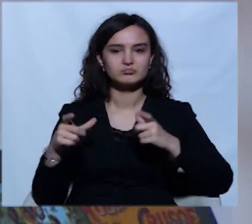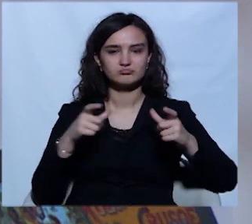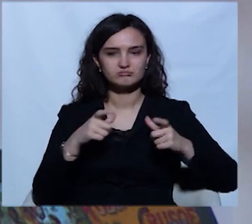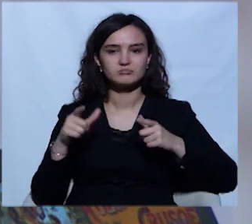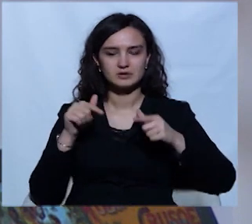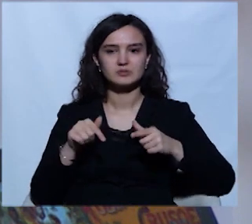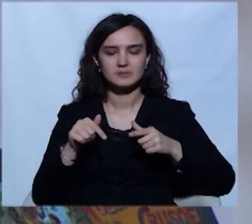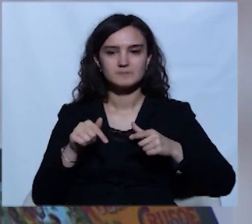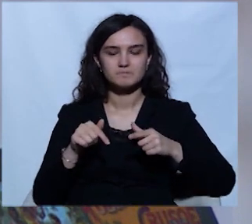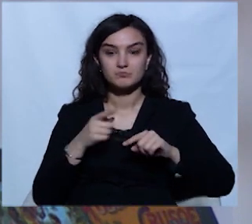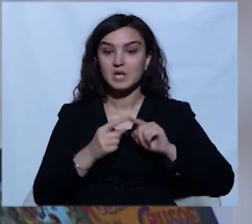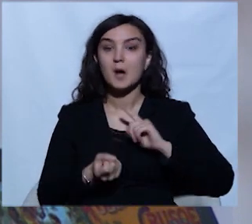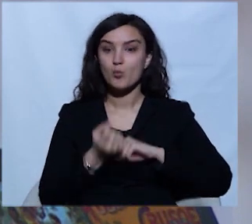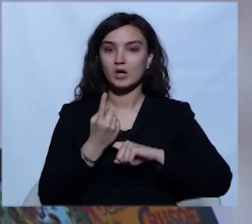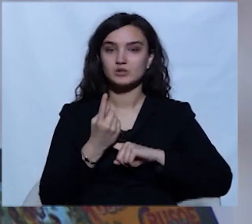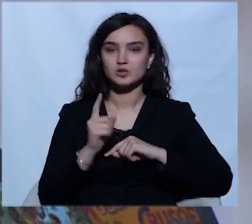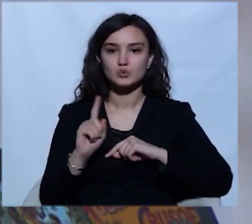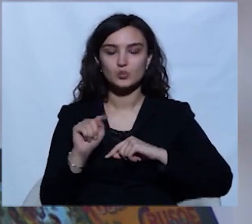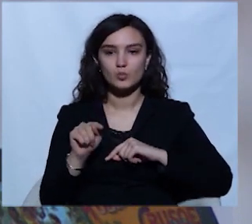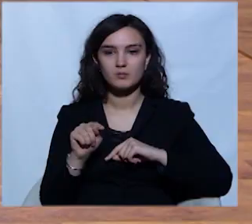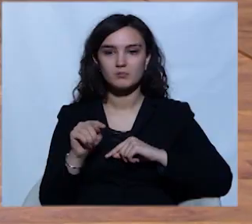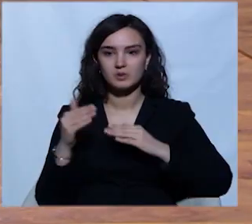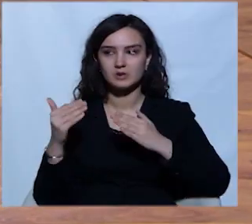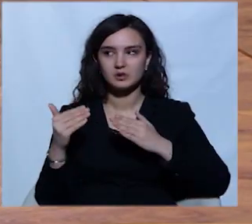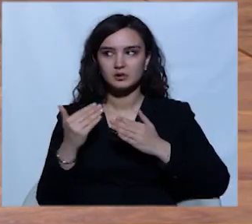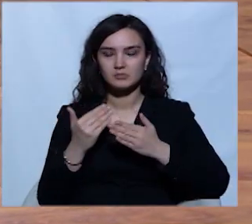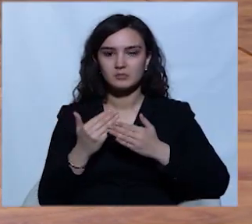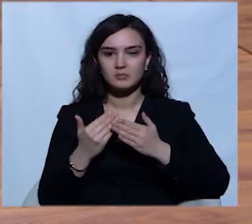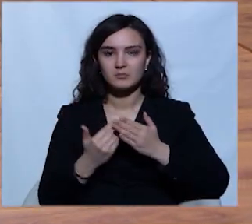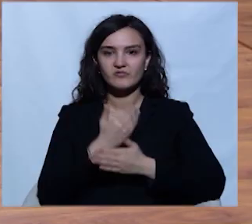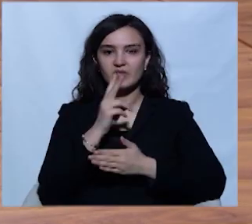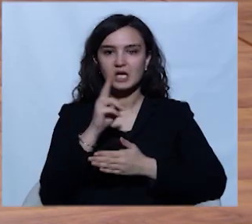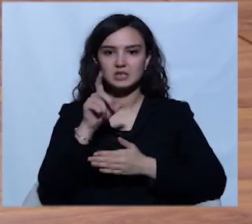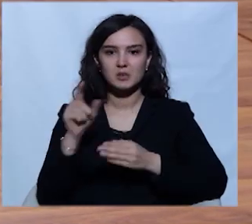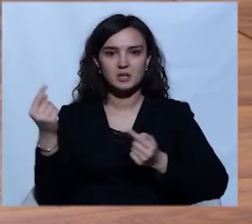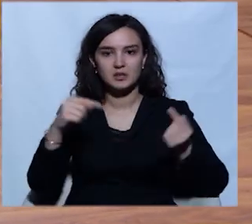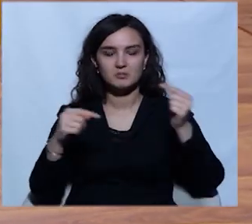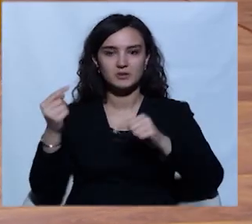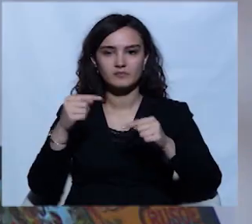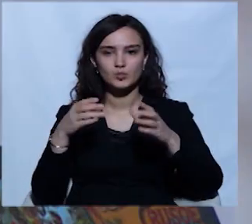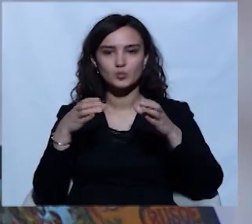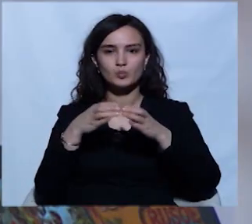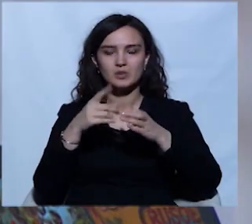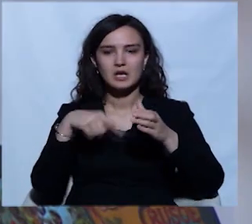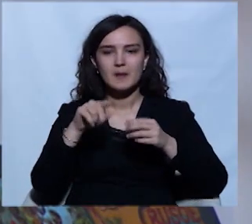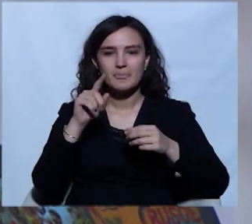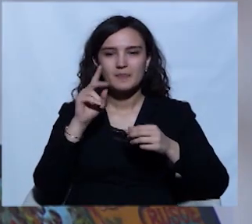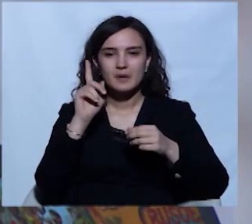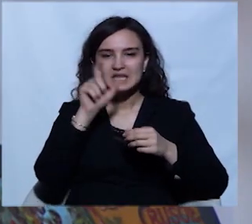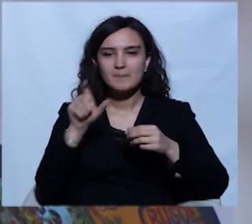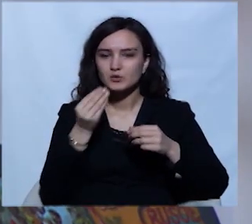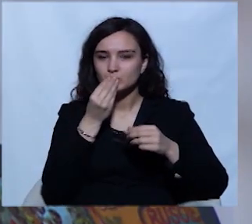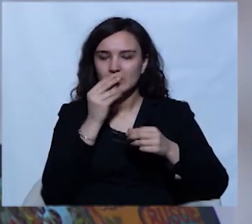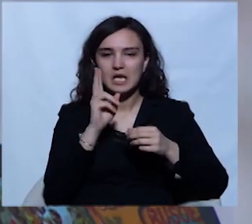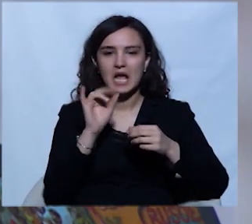Robinson Crusoe discovers a new group of people have arrived on the island. It's a group of cannibals who